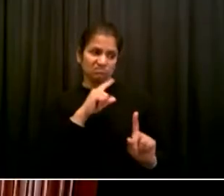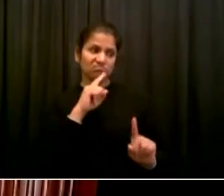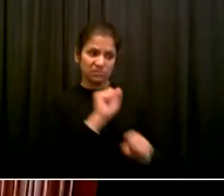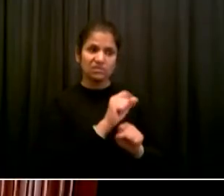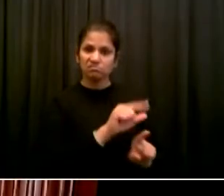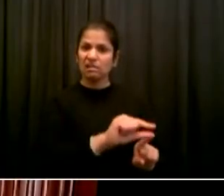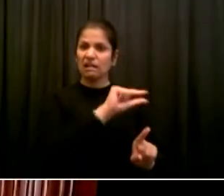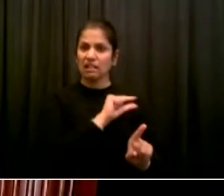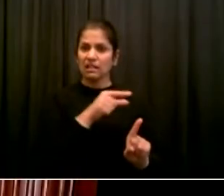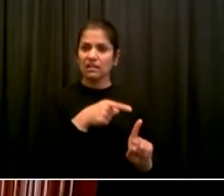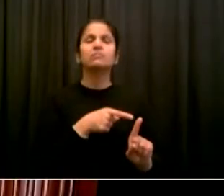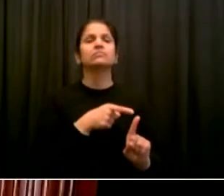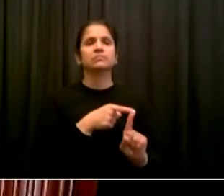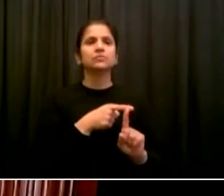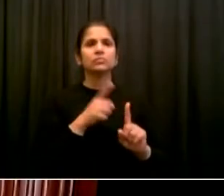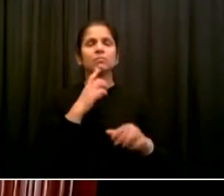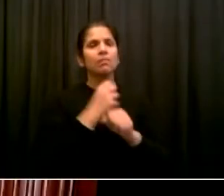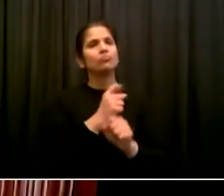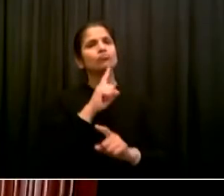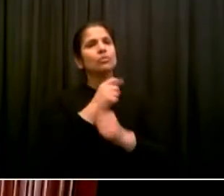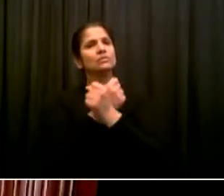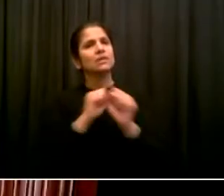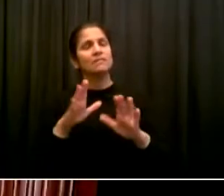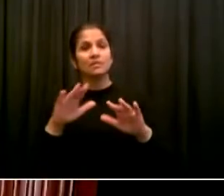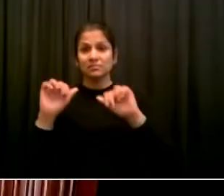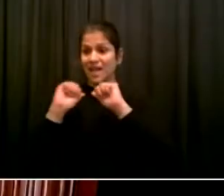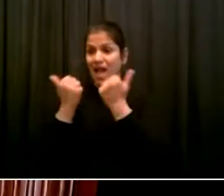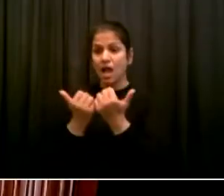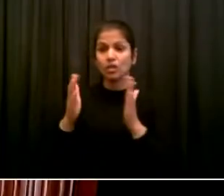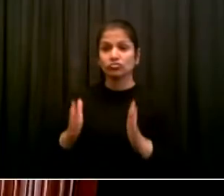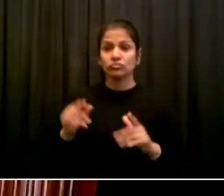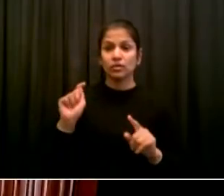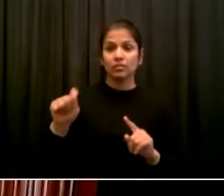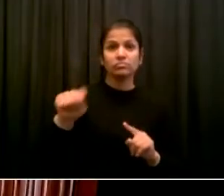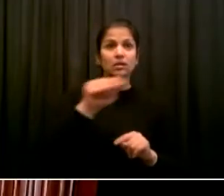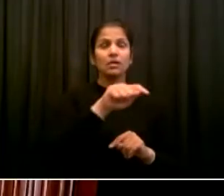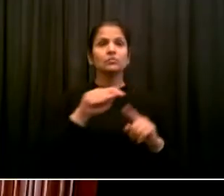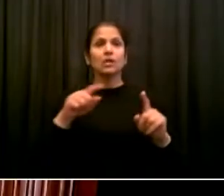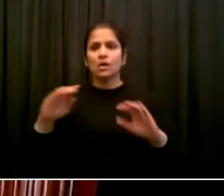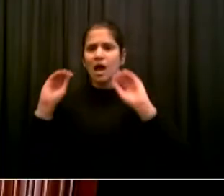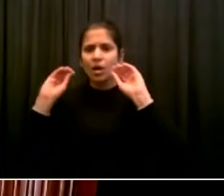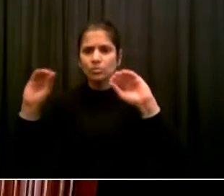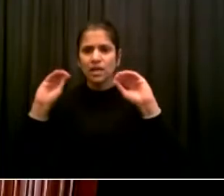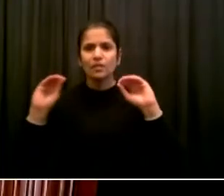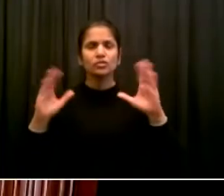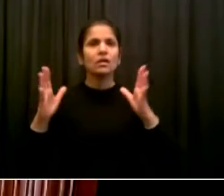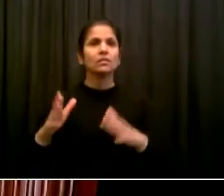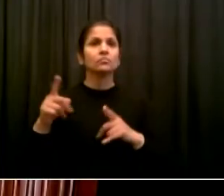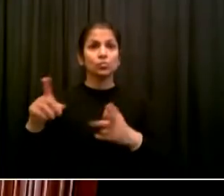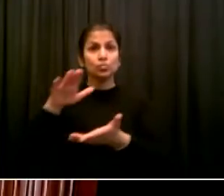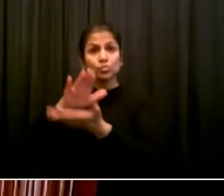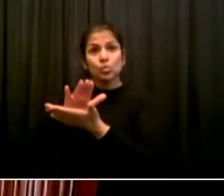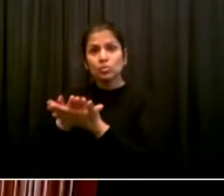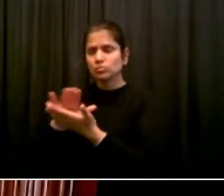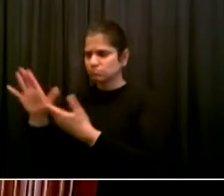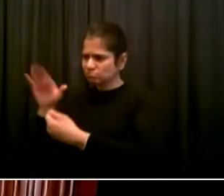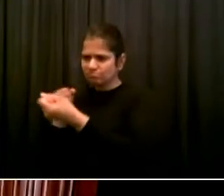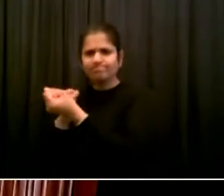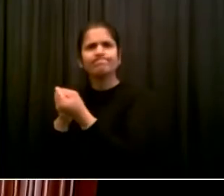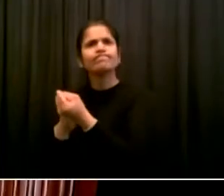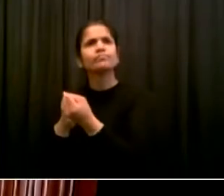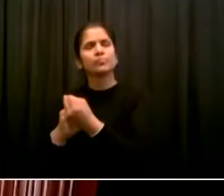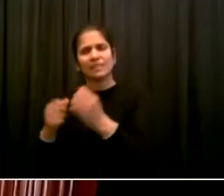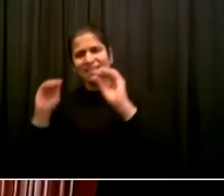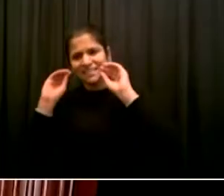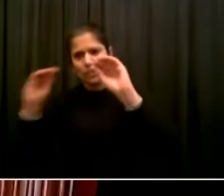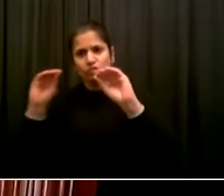from the authority of the NYPD to the Department of Education, with a goal of making our schools a supportive, safe place for children, rather than creating